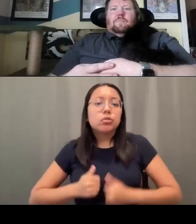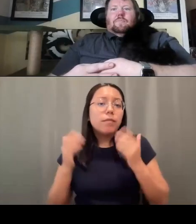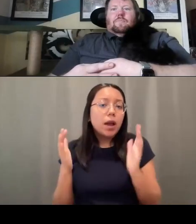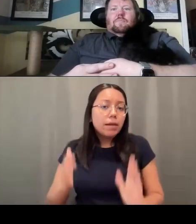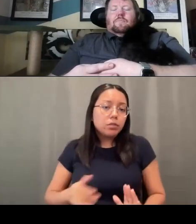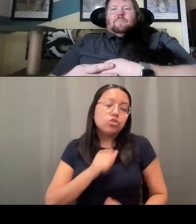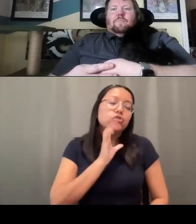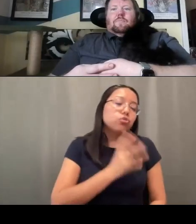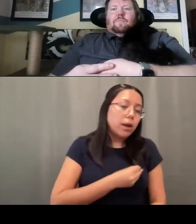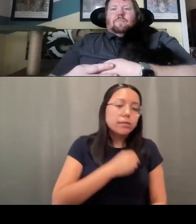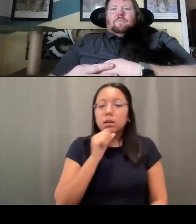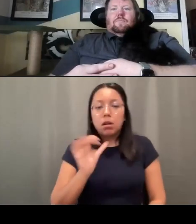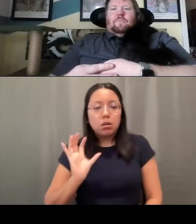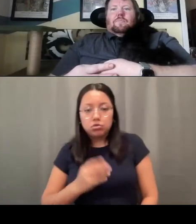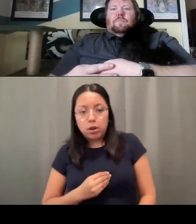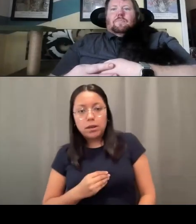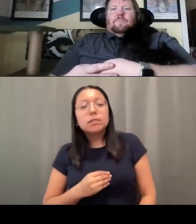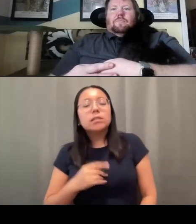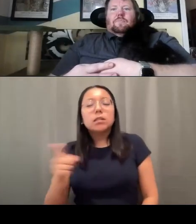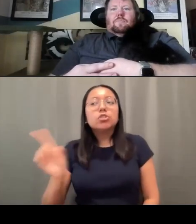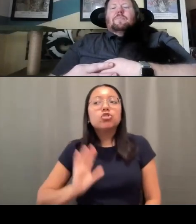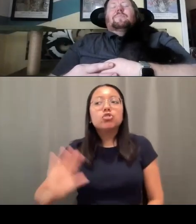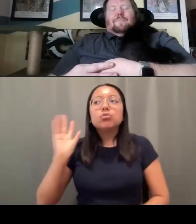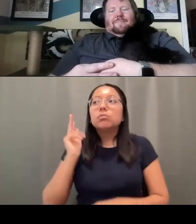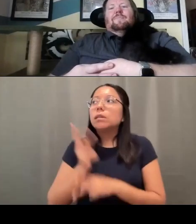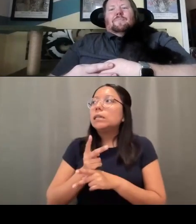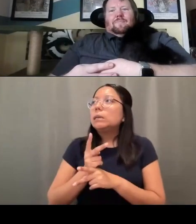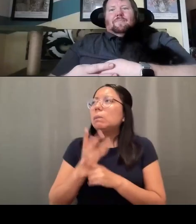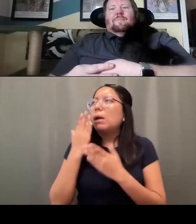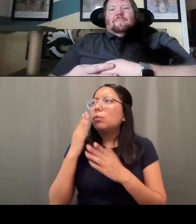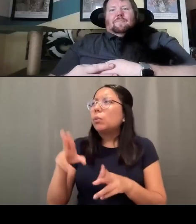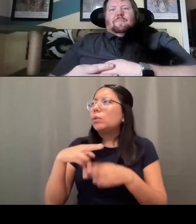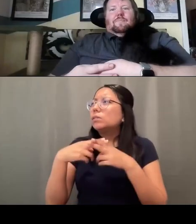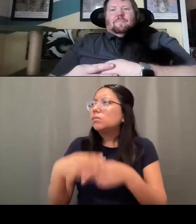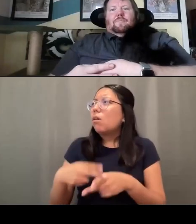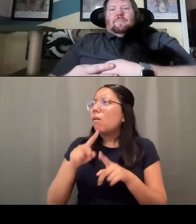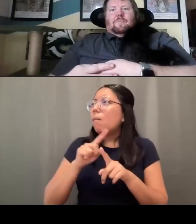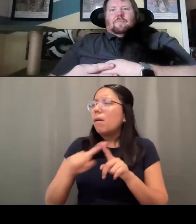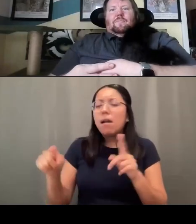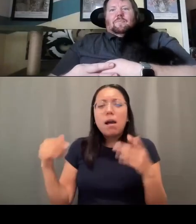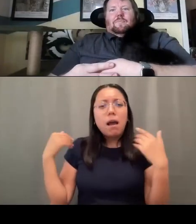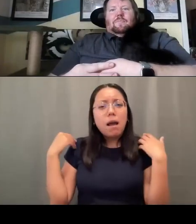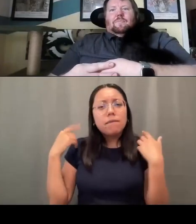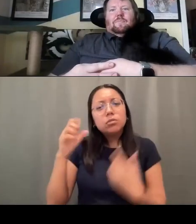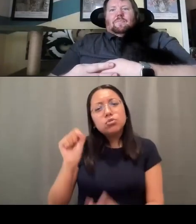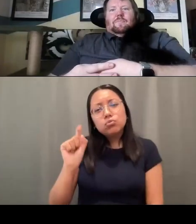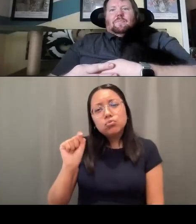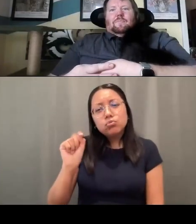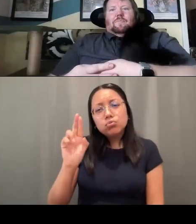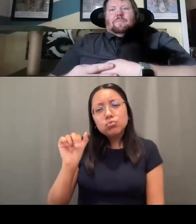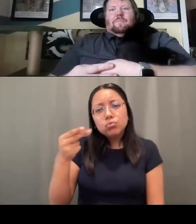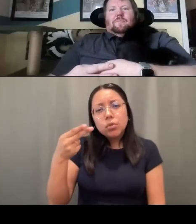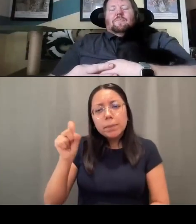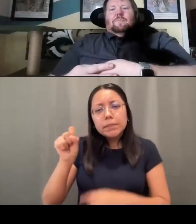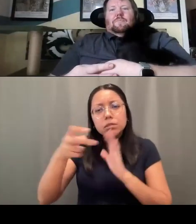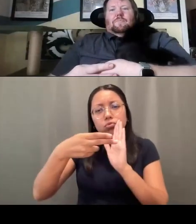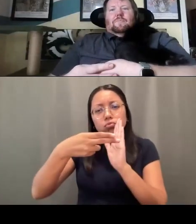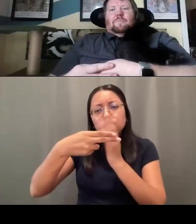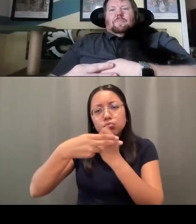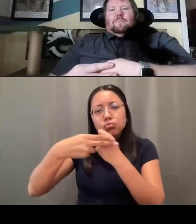anymore, but those little like strips that will hold your skin together. They're Mhm. not band-aids, but they're like a non-stitch